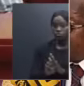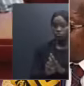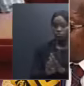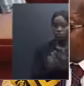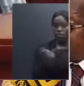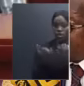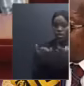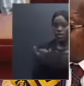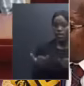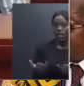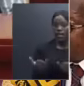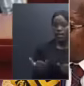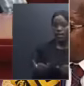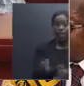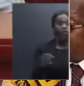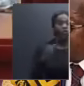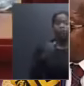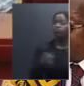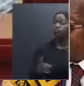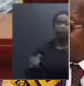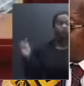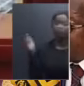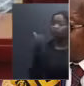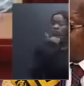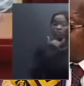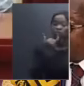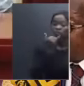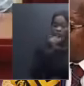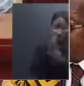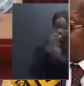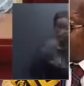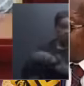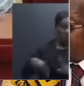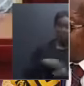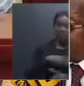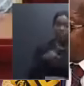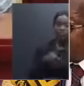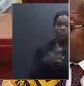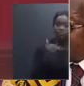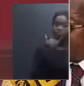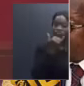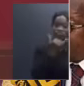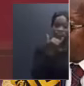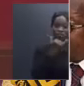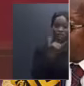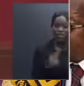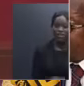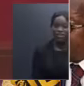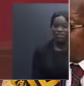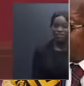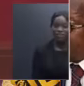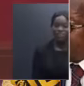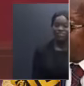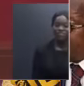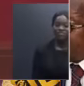are completely out of order. I'm seeking your guidance. Honourable member, you are out of order.